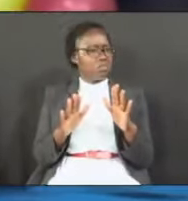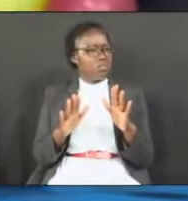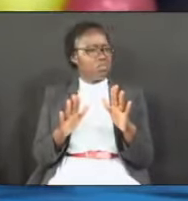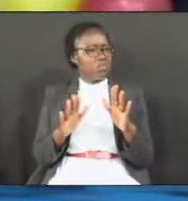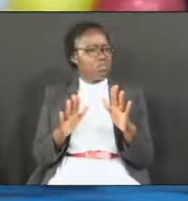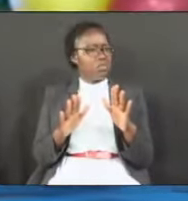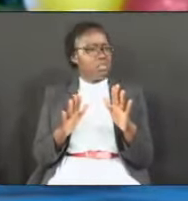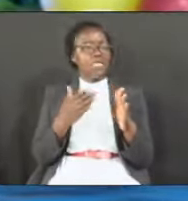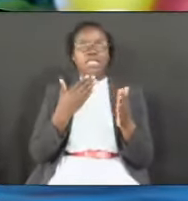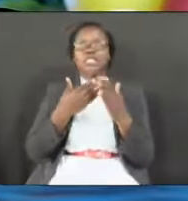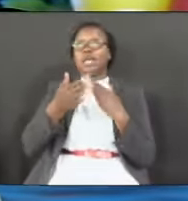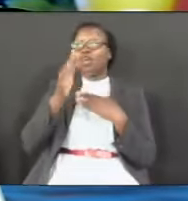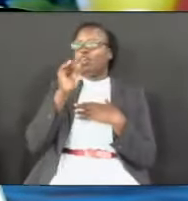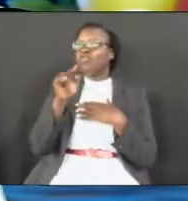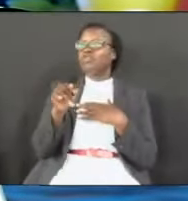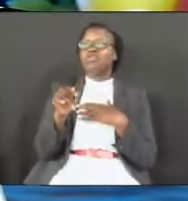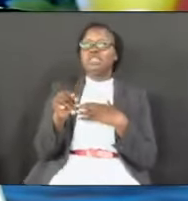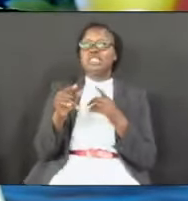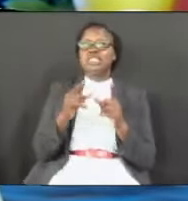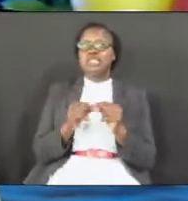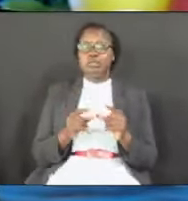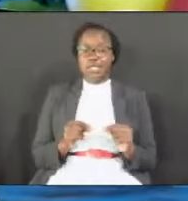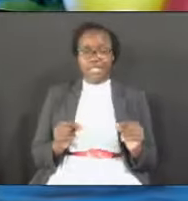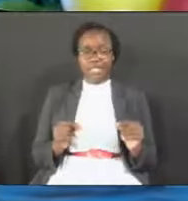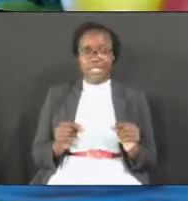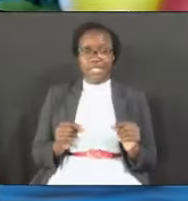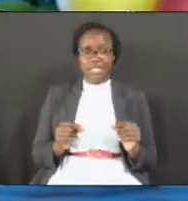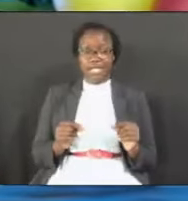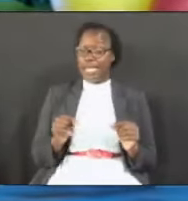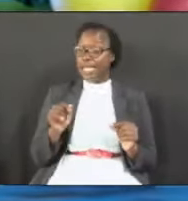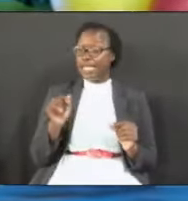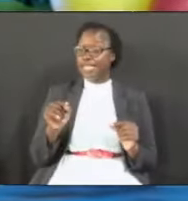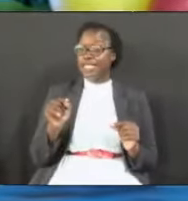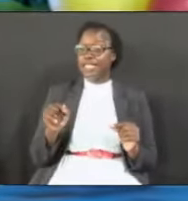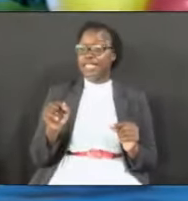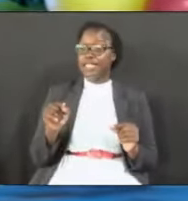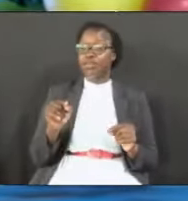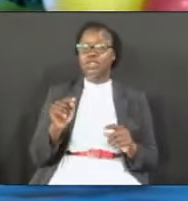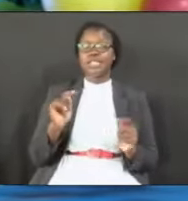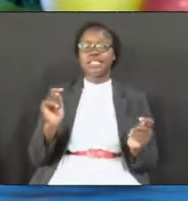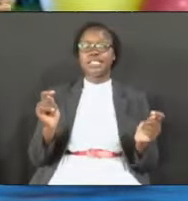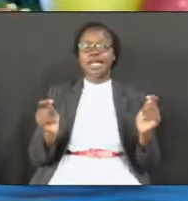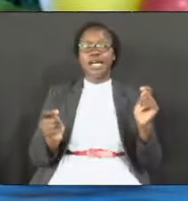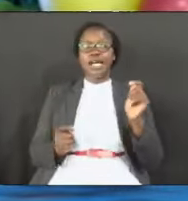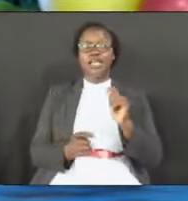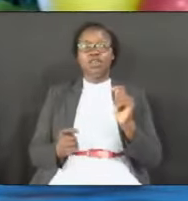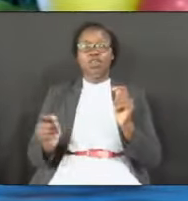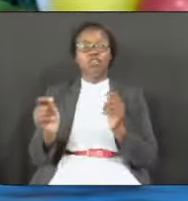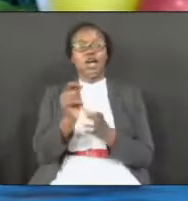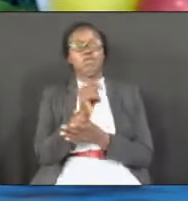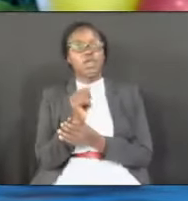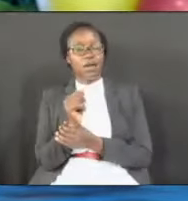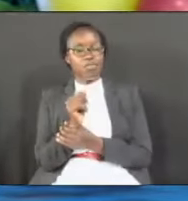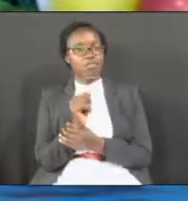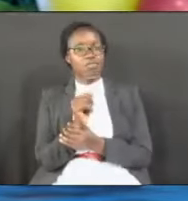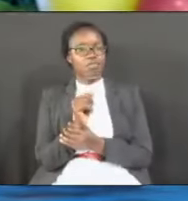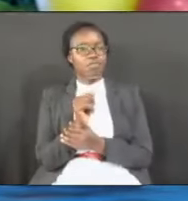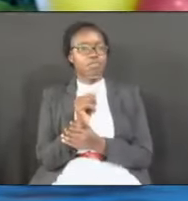I thank God for this statement in the Bible. This was the turning point of Abraham. Can somebody say